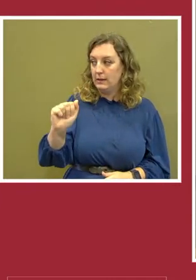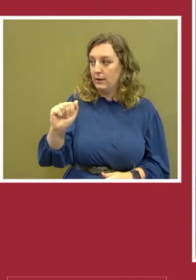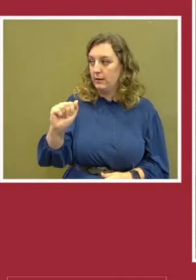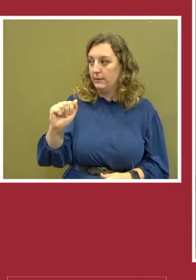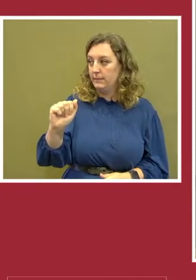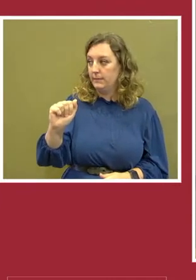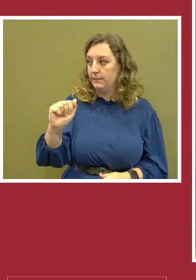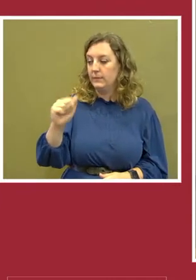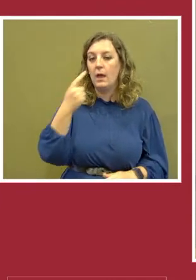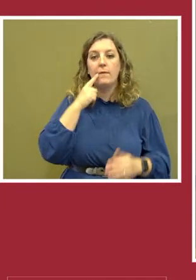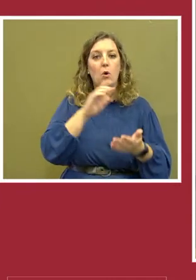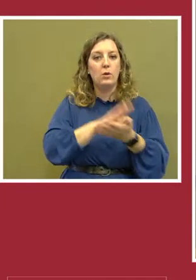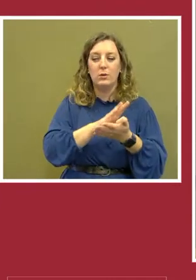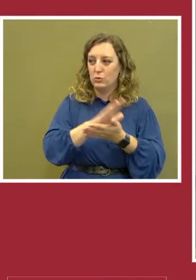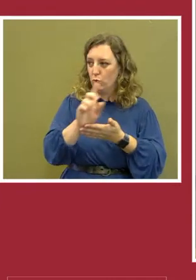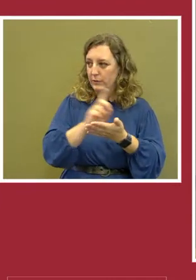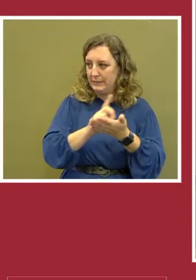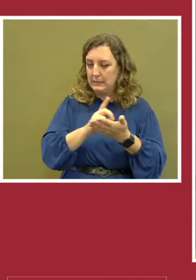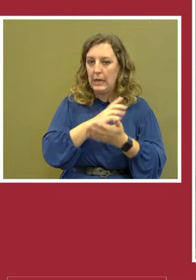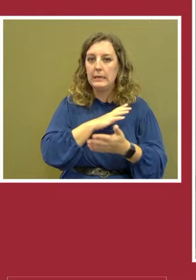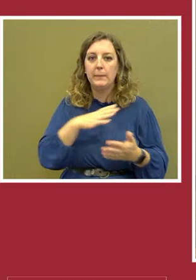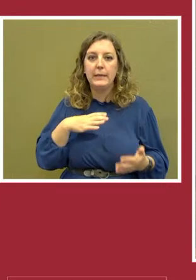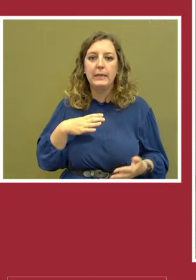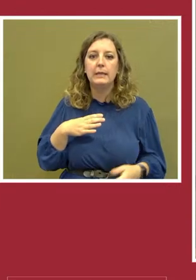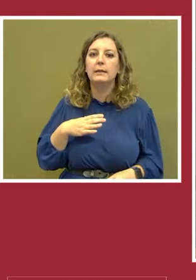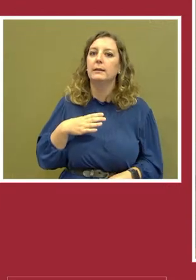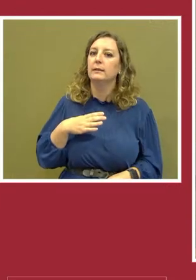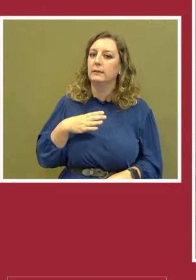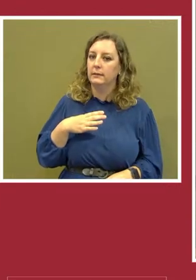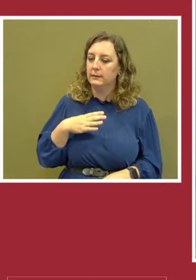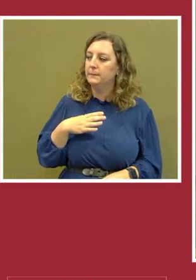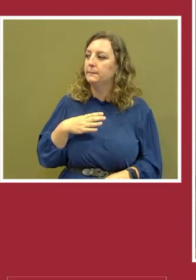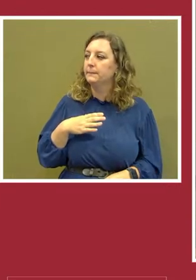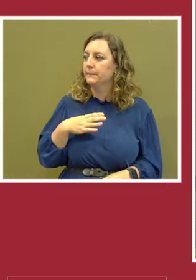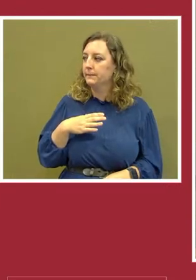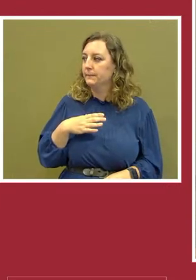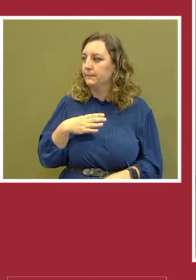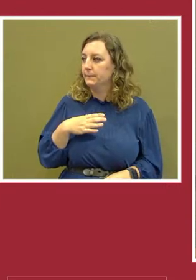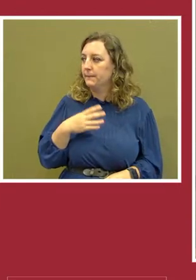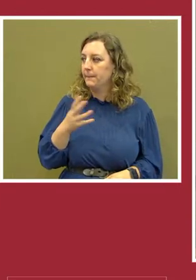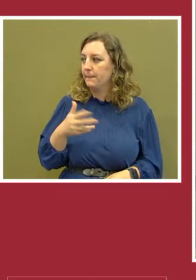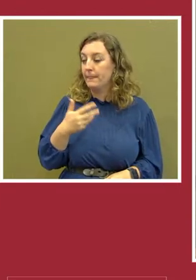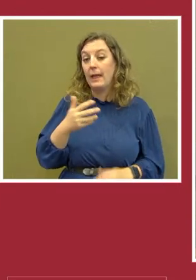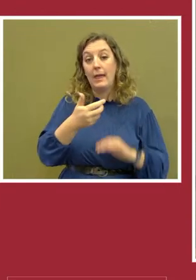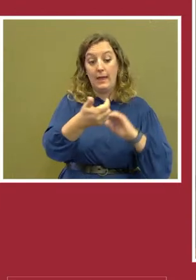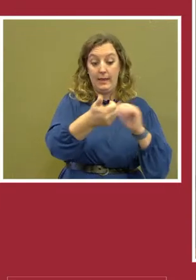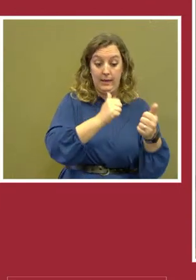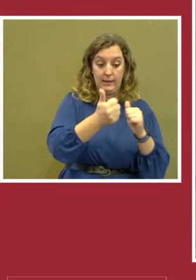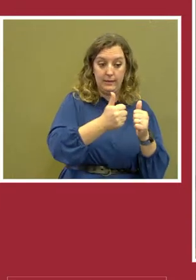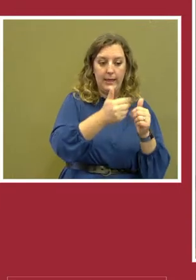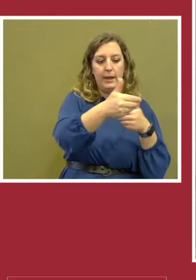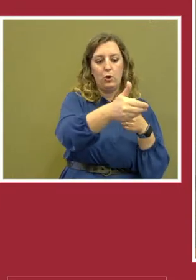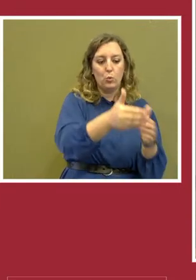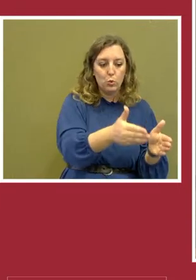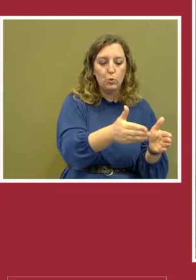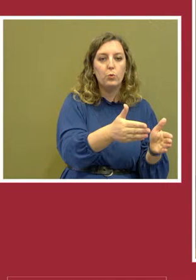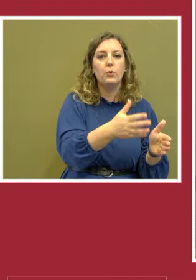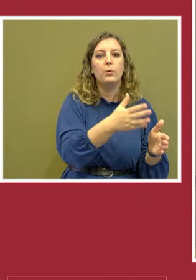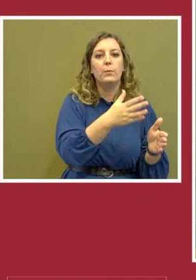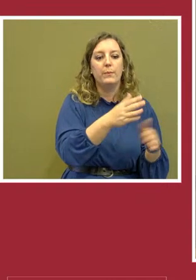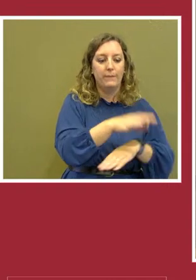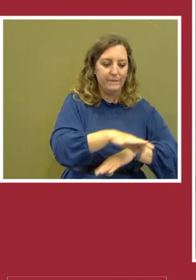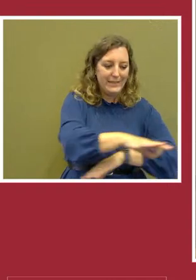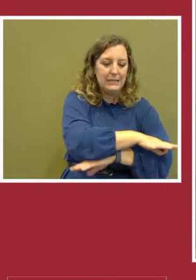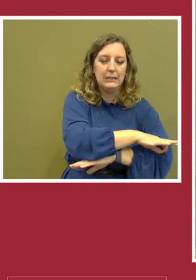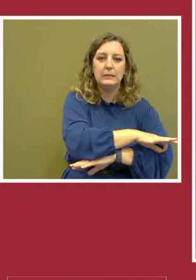the school design committee. It was the athletic rooms and fields